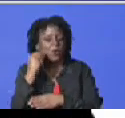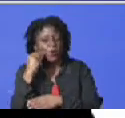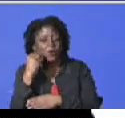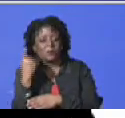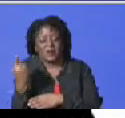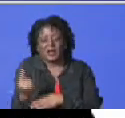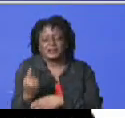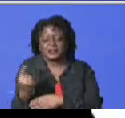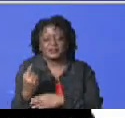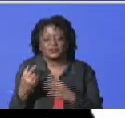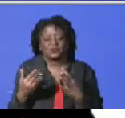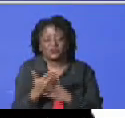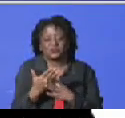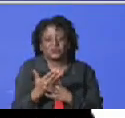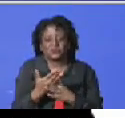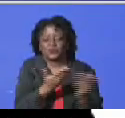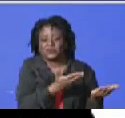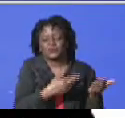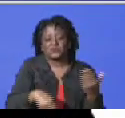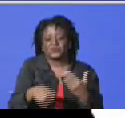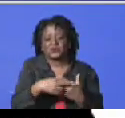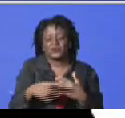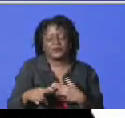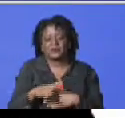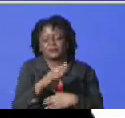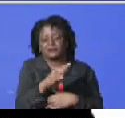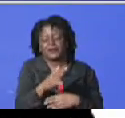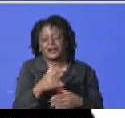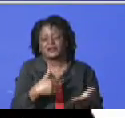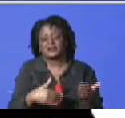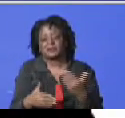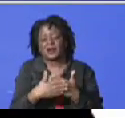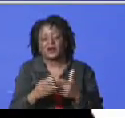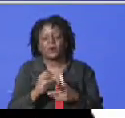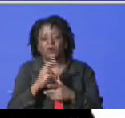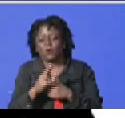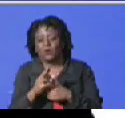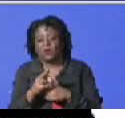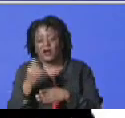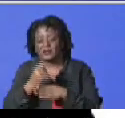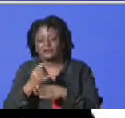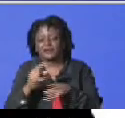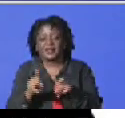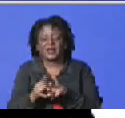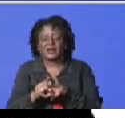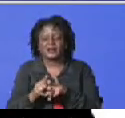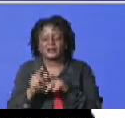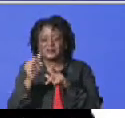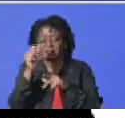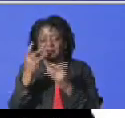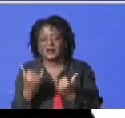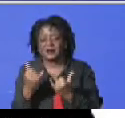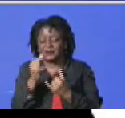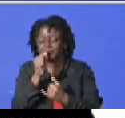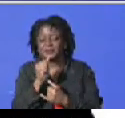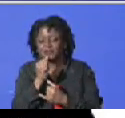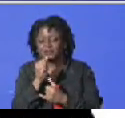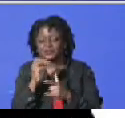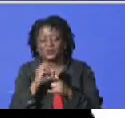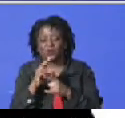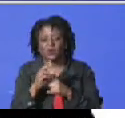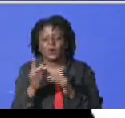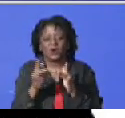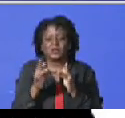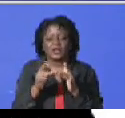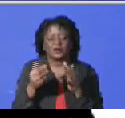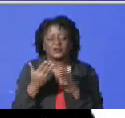the repatriation exercise or identified as cases or contacts through contact tracing. Officials moved to